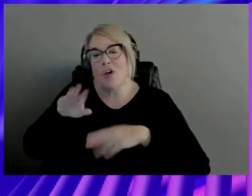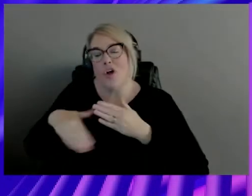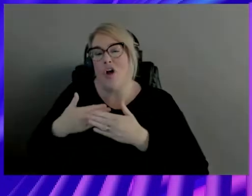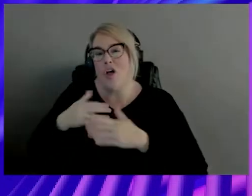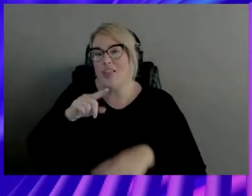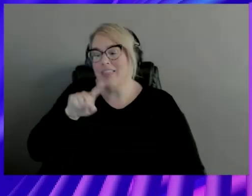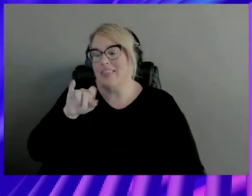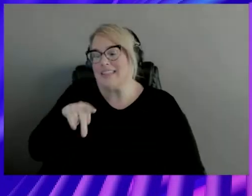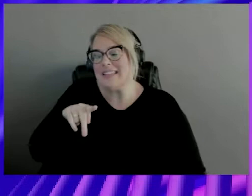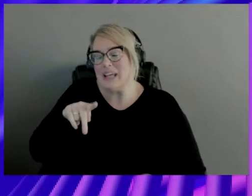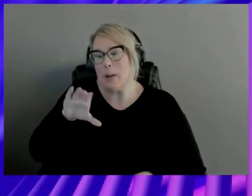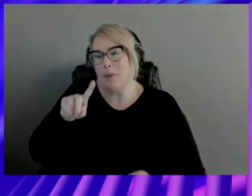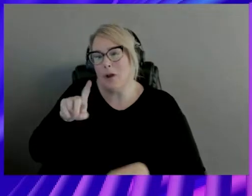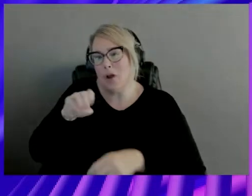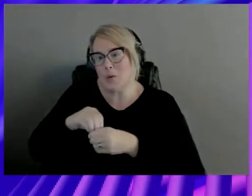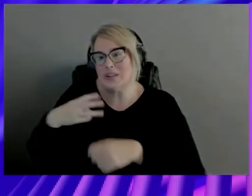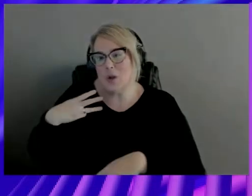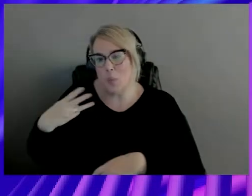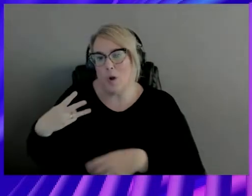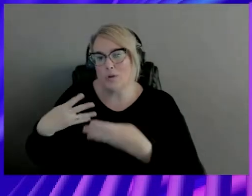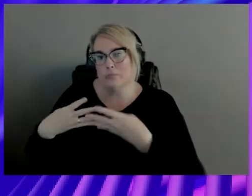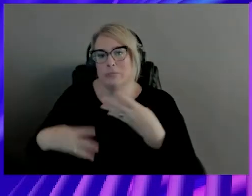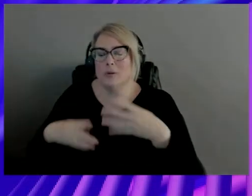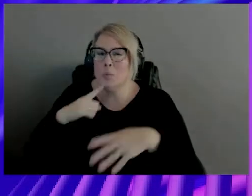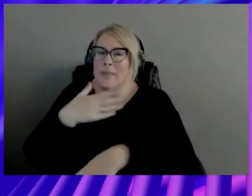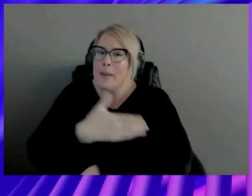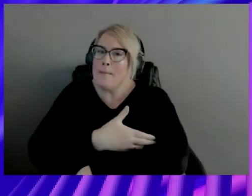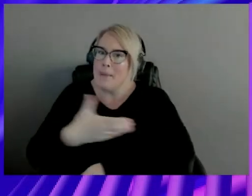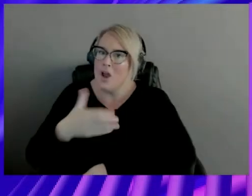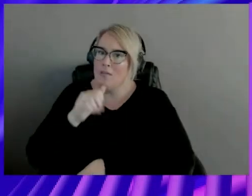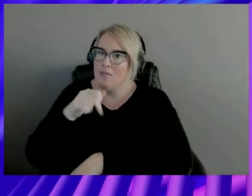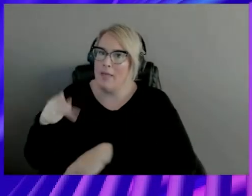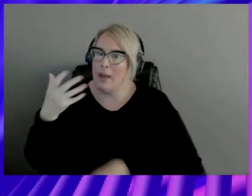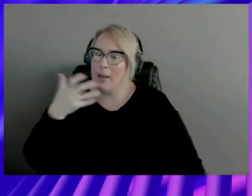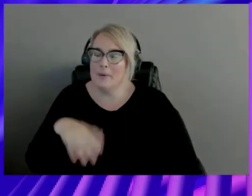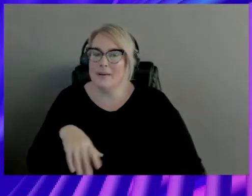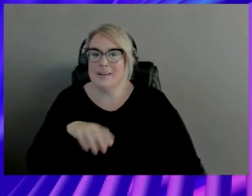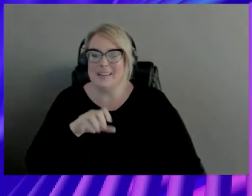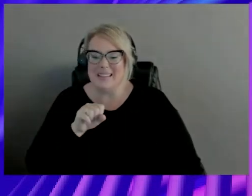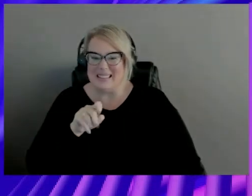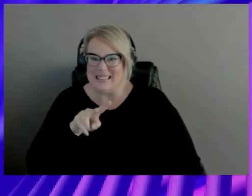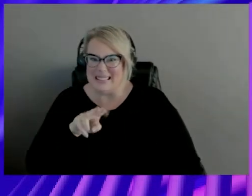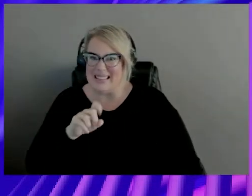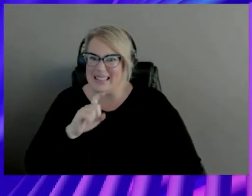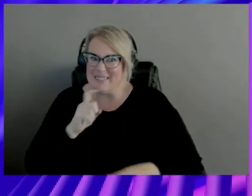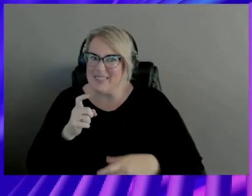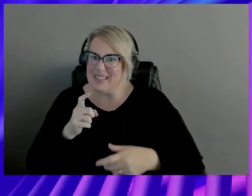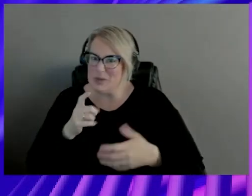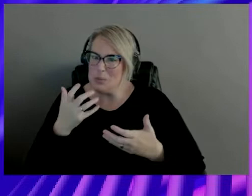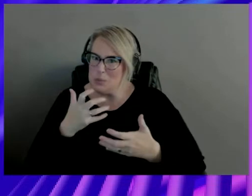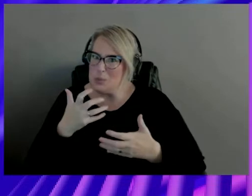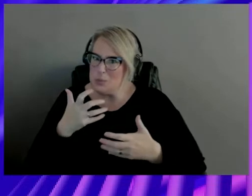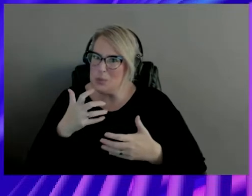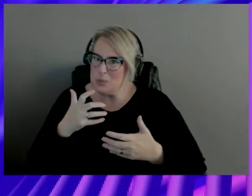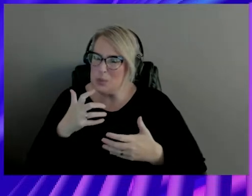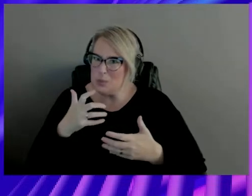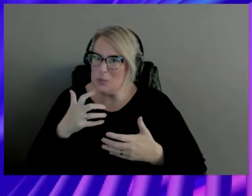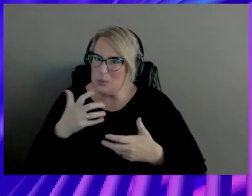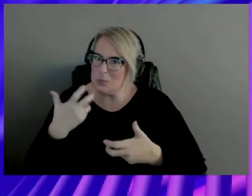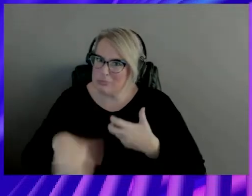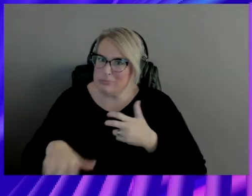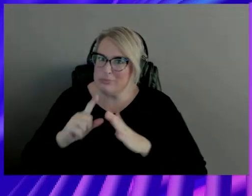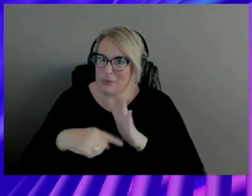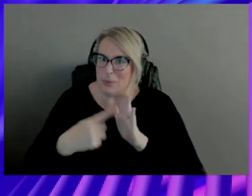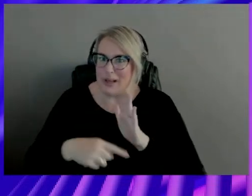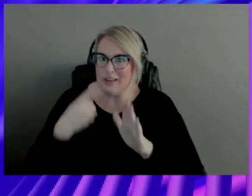those things. So it is a very powerful application. Steve is a harsh critic in terms of UI, by the way, Norm. Yeah.